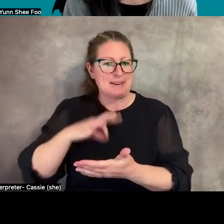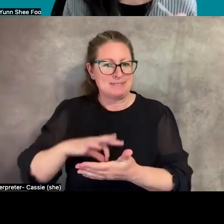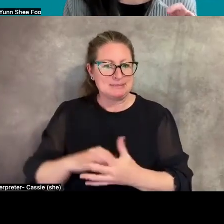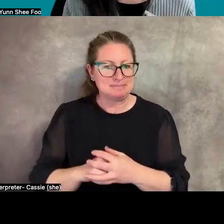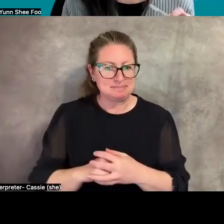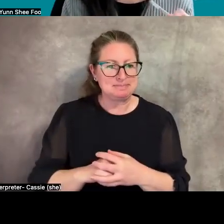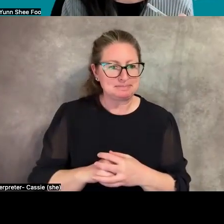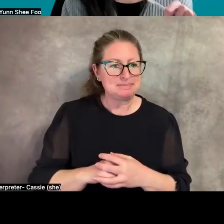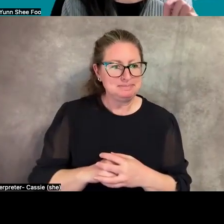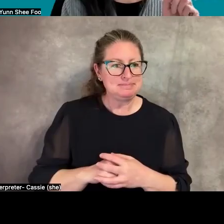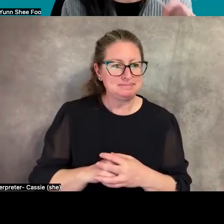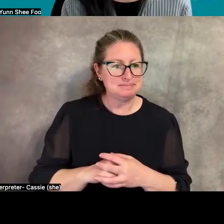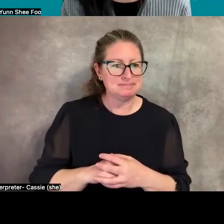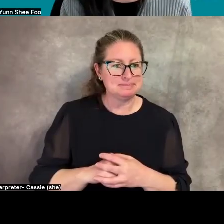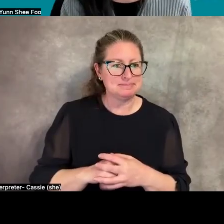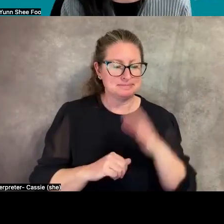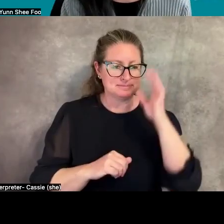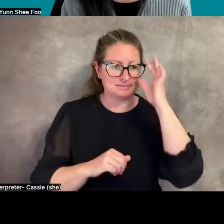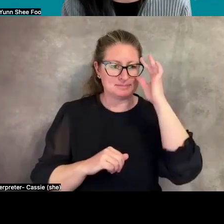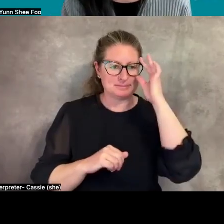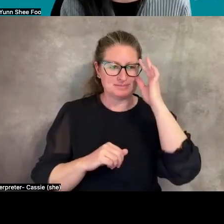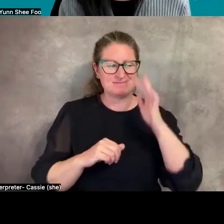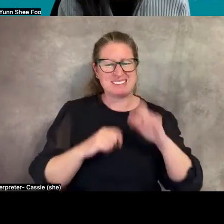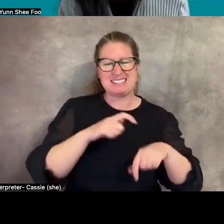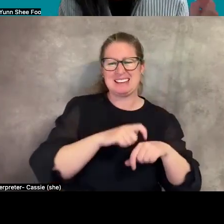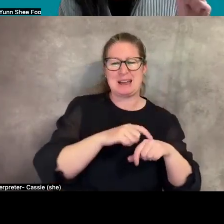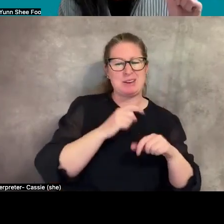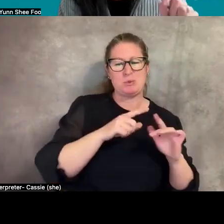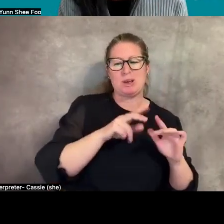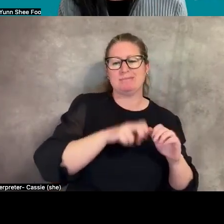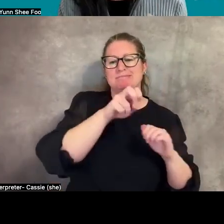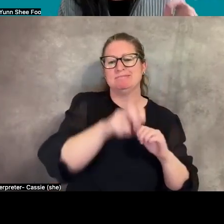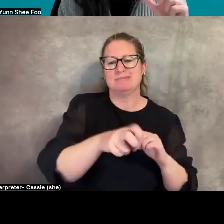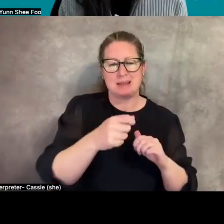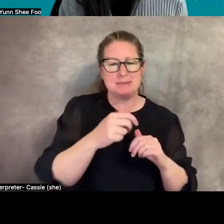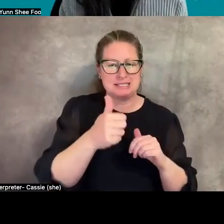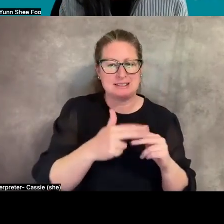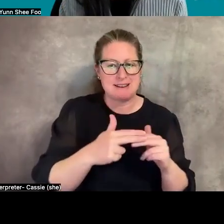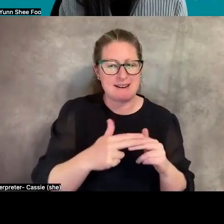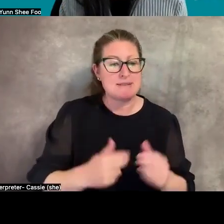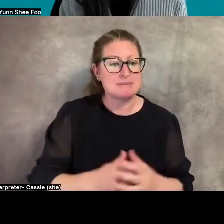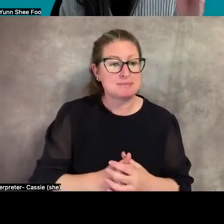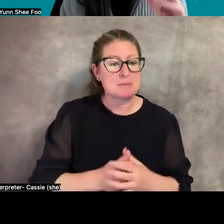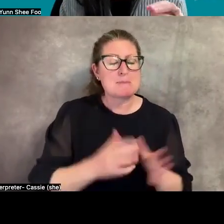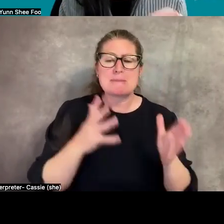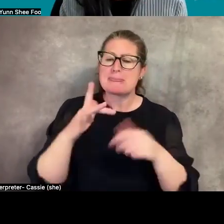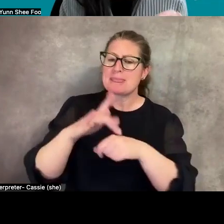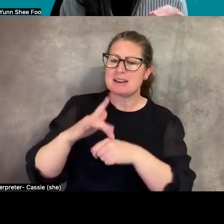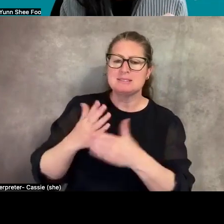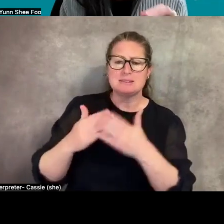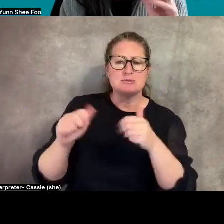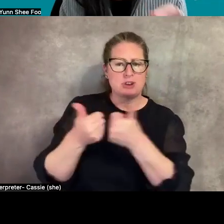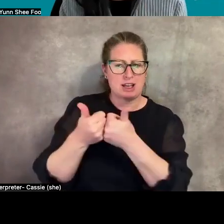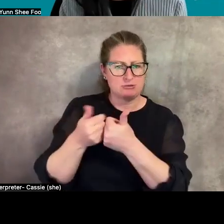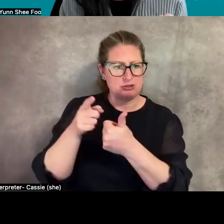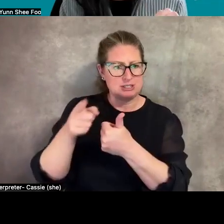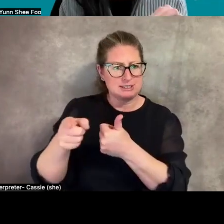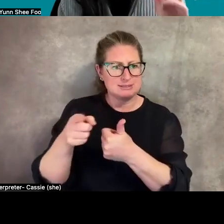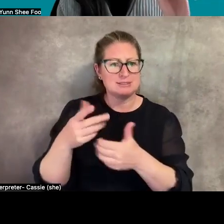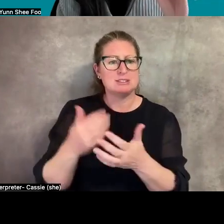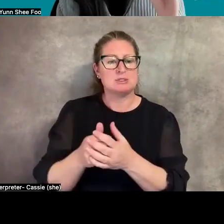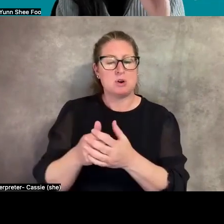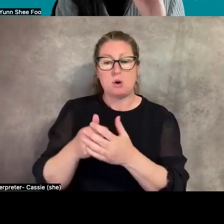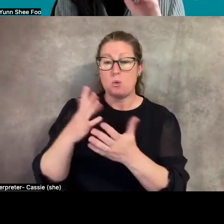skip the next slide in the interest of time, but on the challenge side, hospital care transitions stood